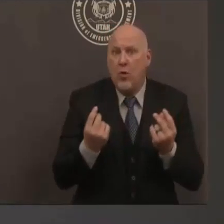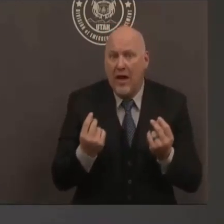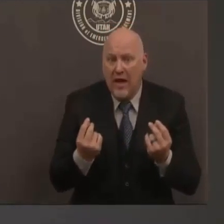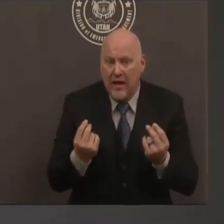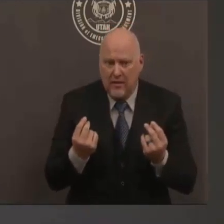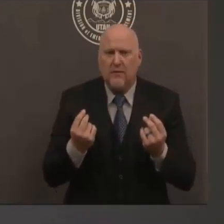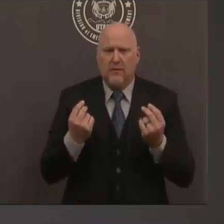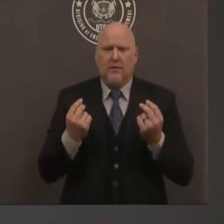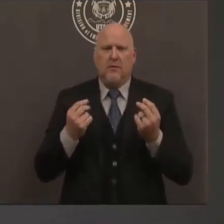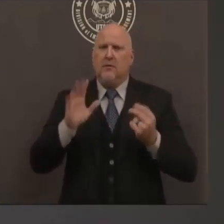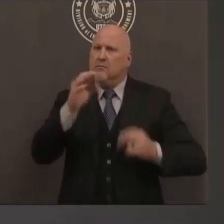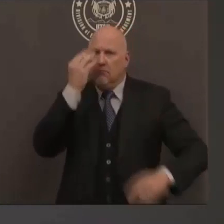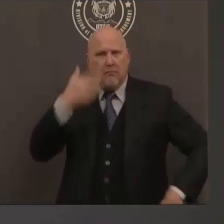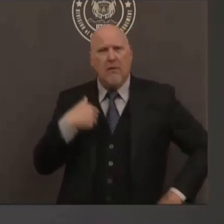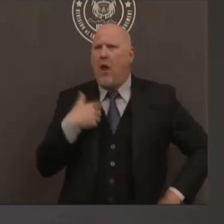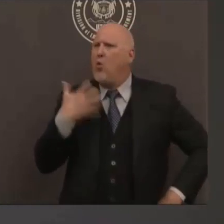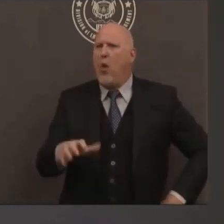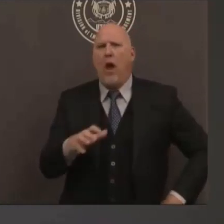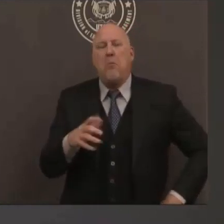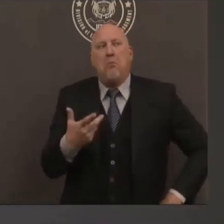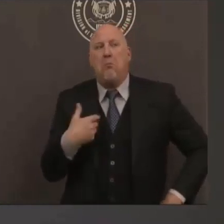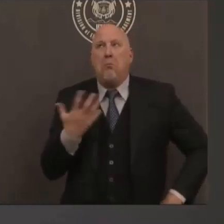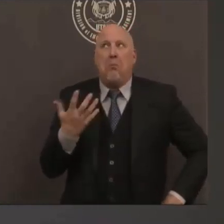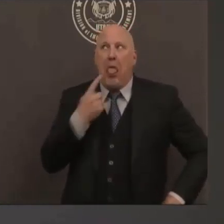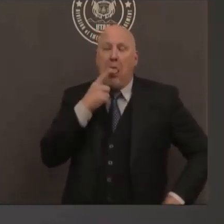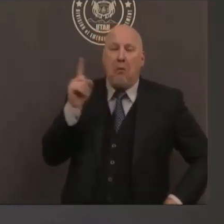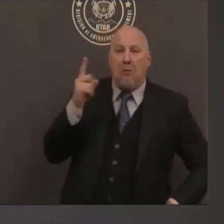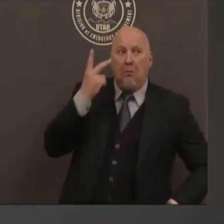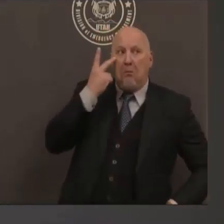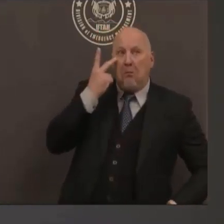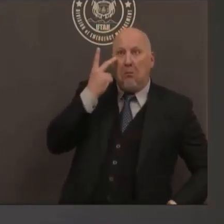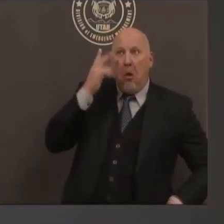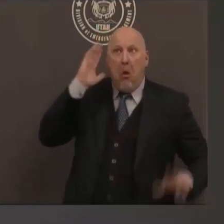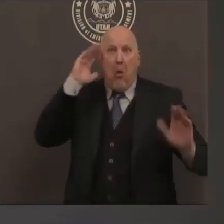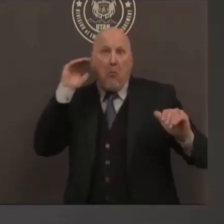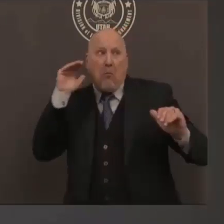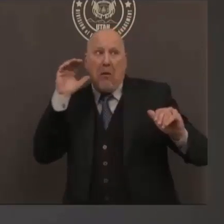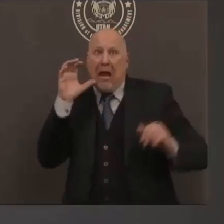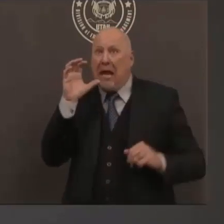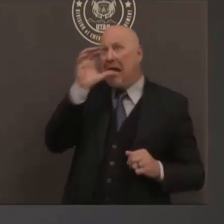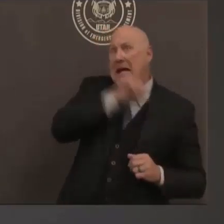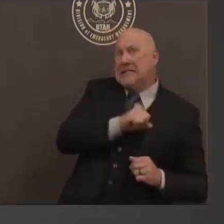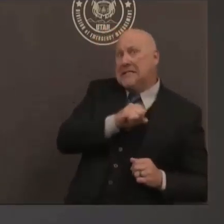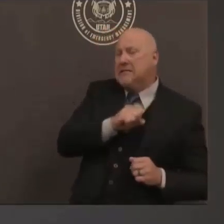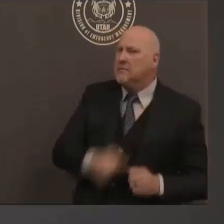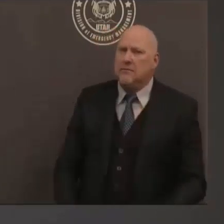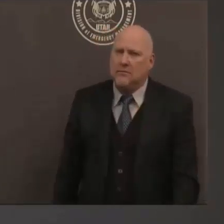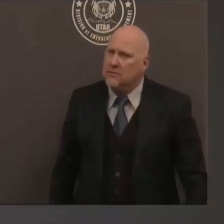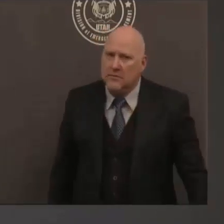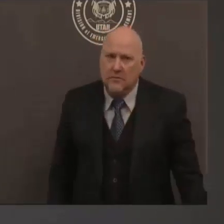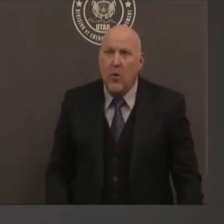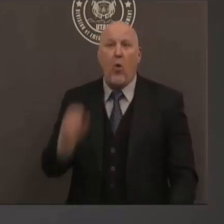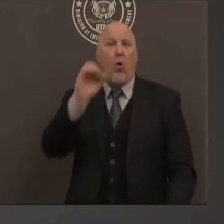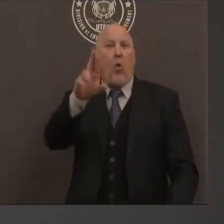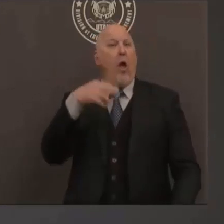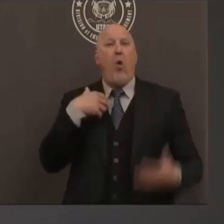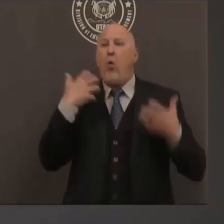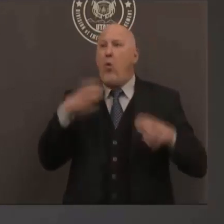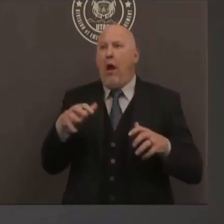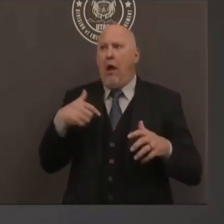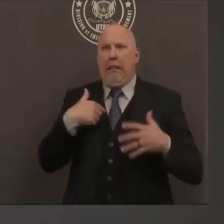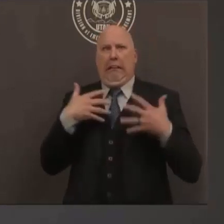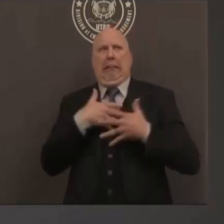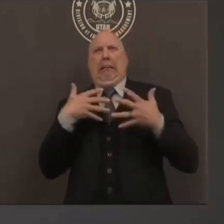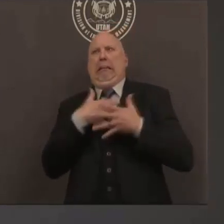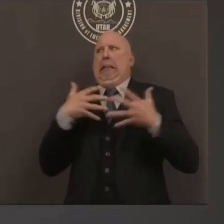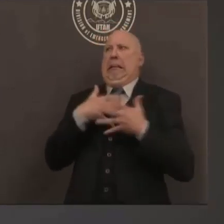taking out of the thin air. This is not something that's directing us, we're being directed by fear or politics. This is something we're